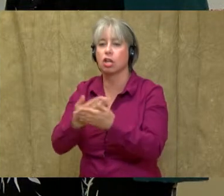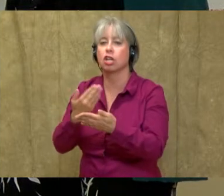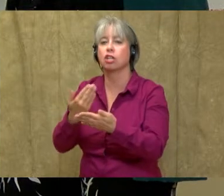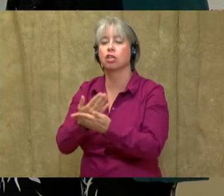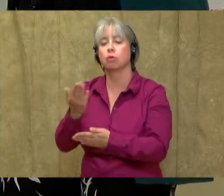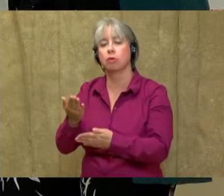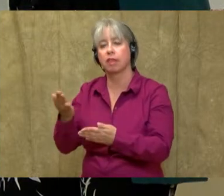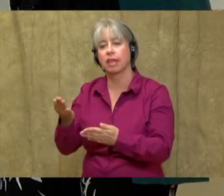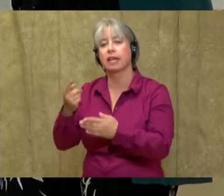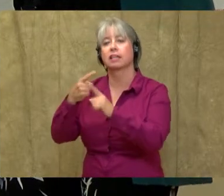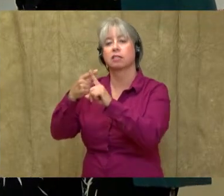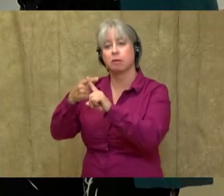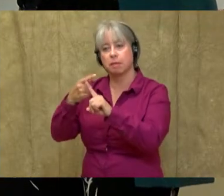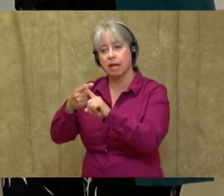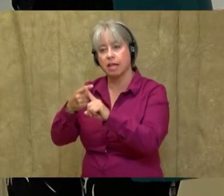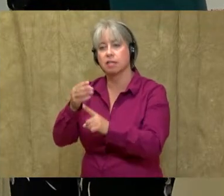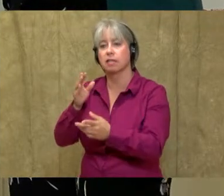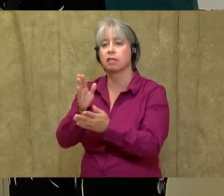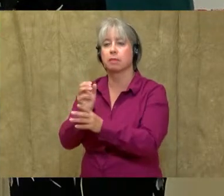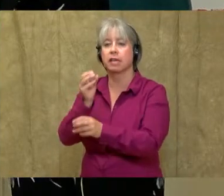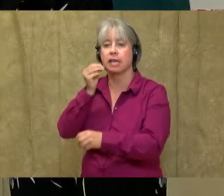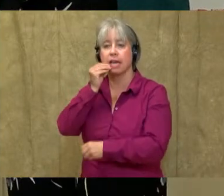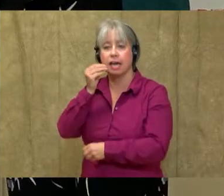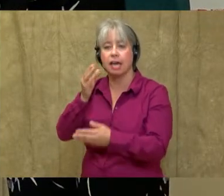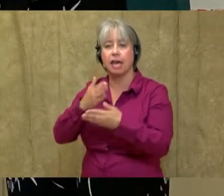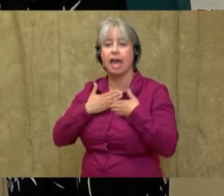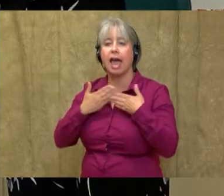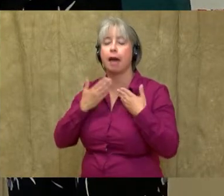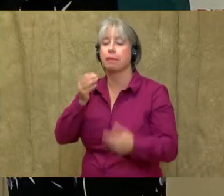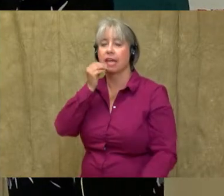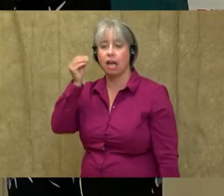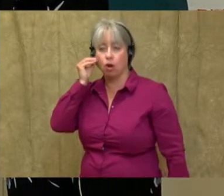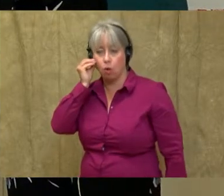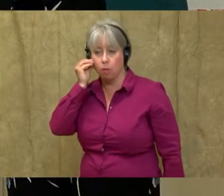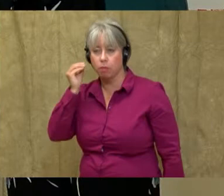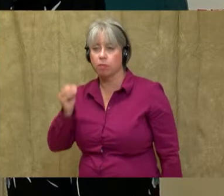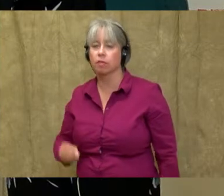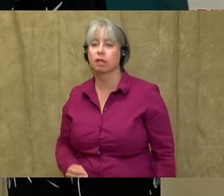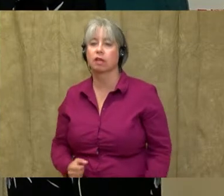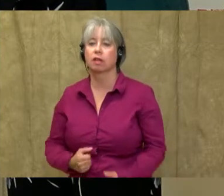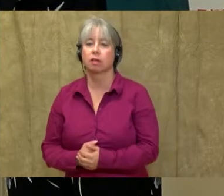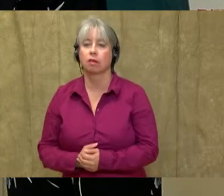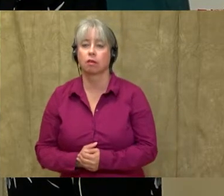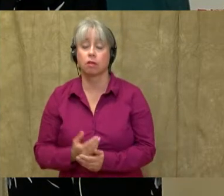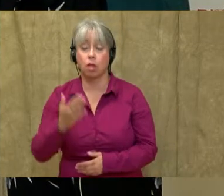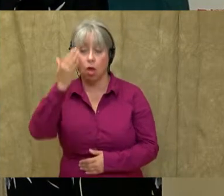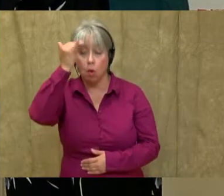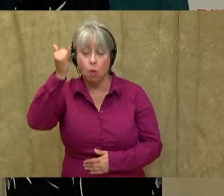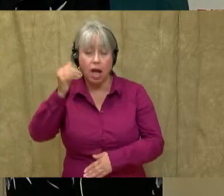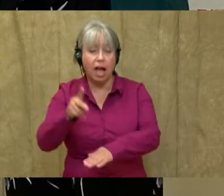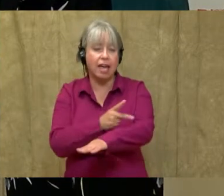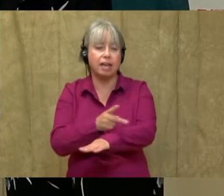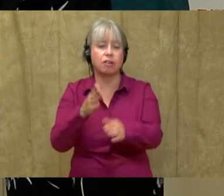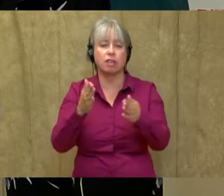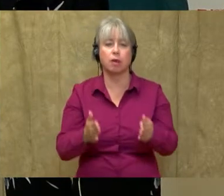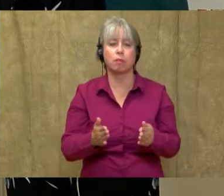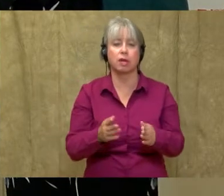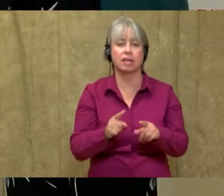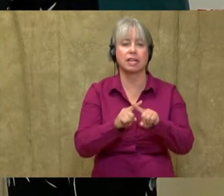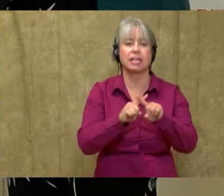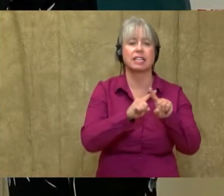them happy at home. So why might these poems or these poets interpret the pandemic